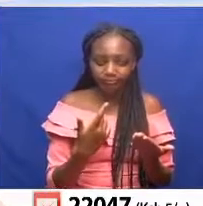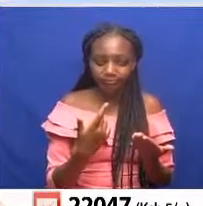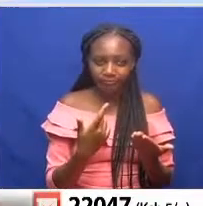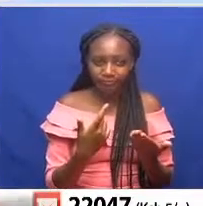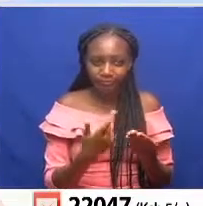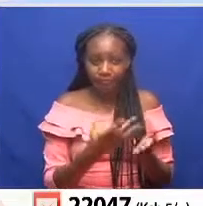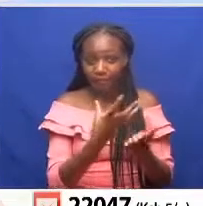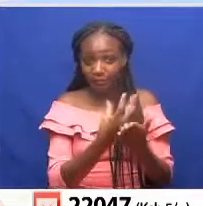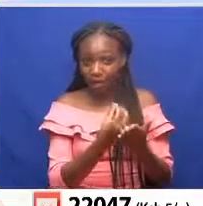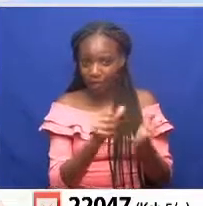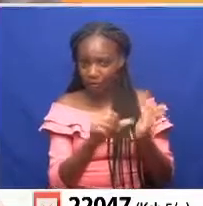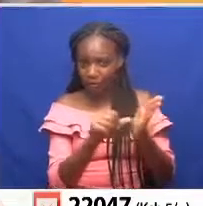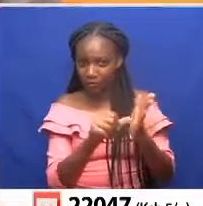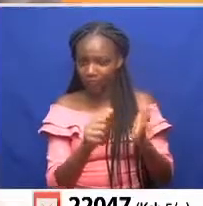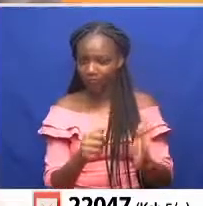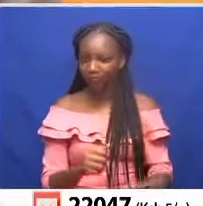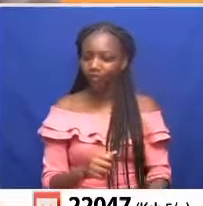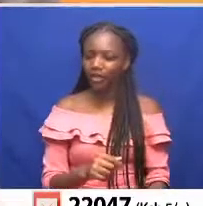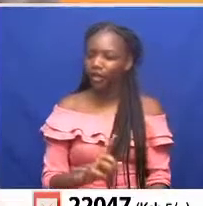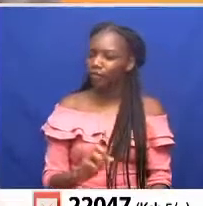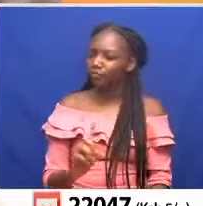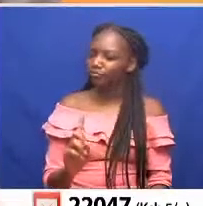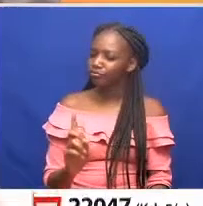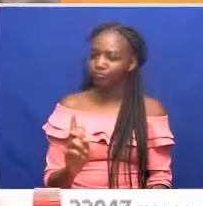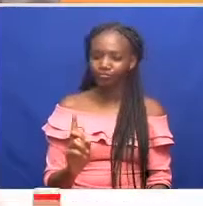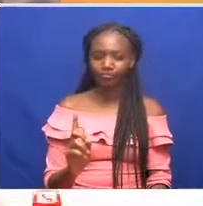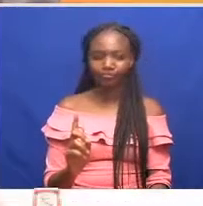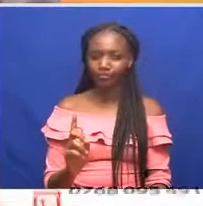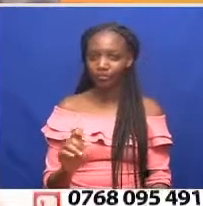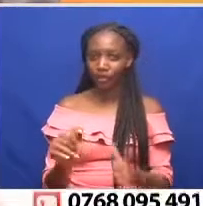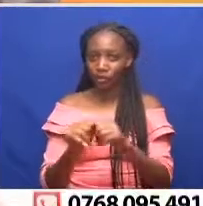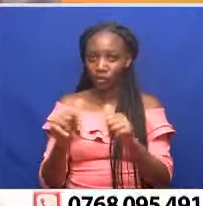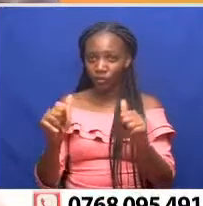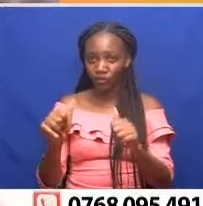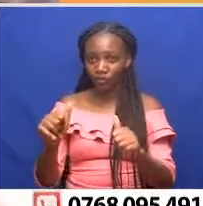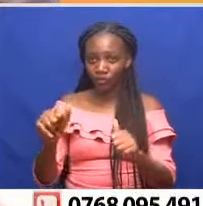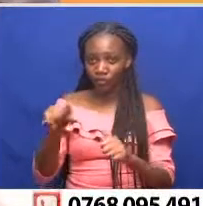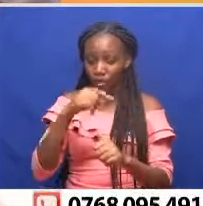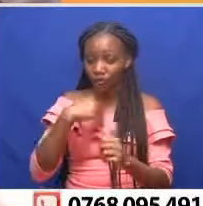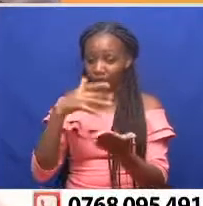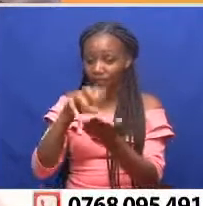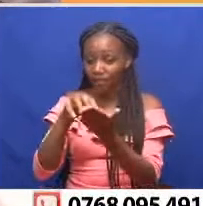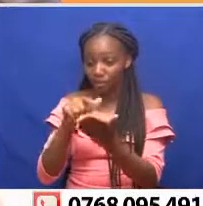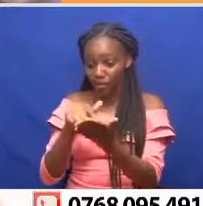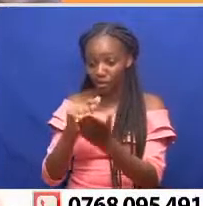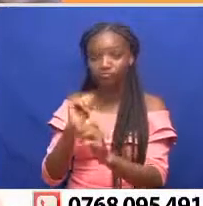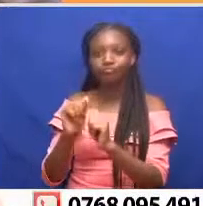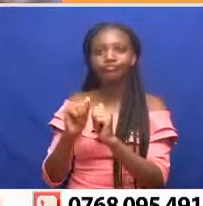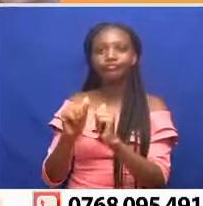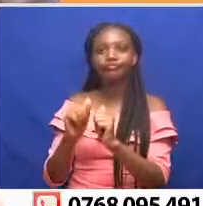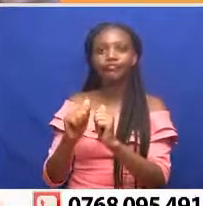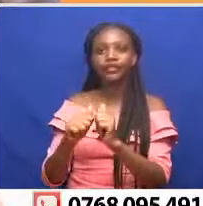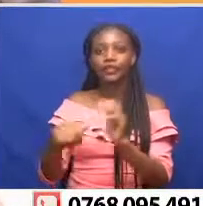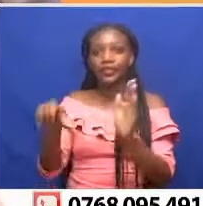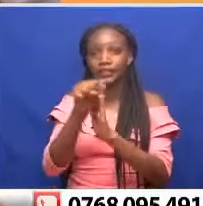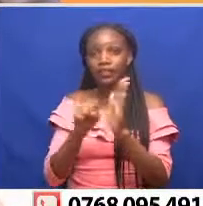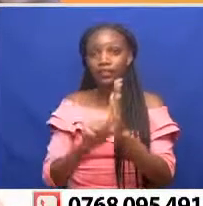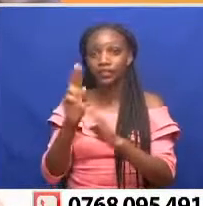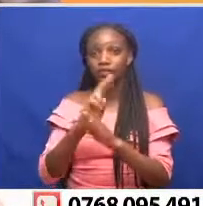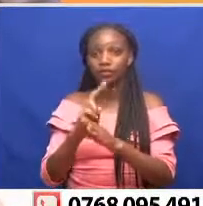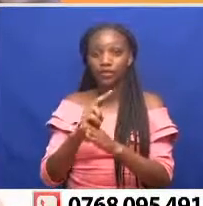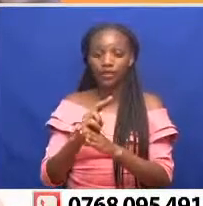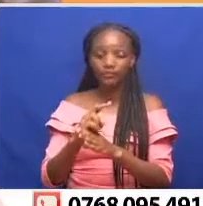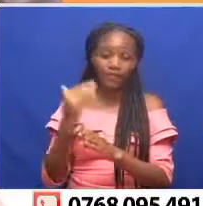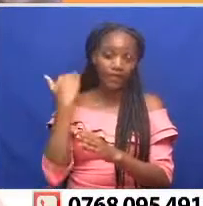money laundrying Abubakar we have a we have a situation where the state is using the criminal justice